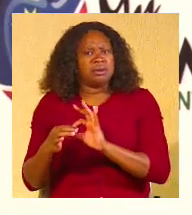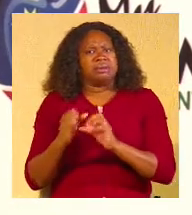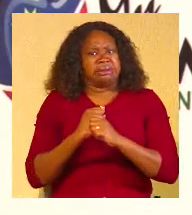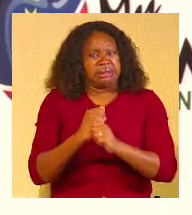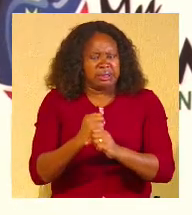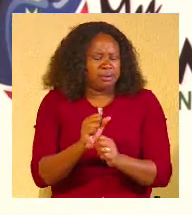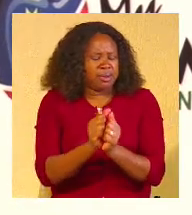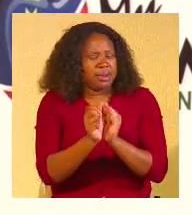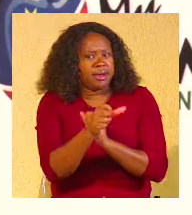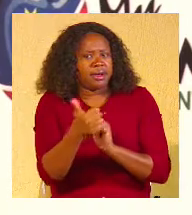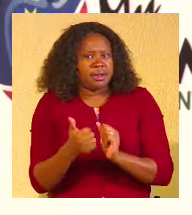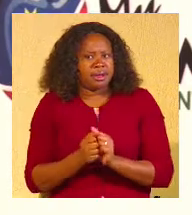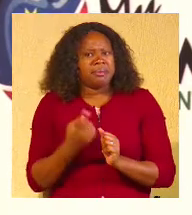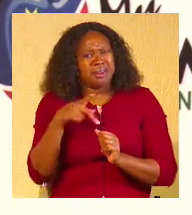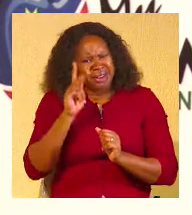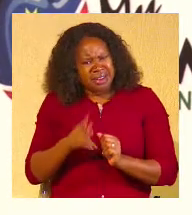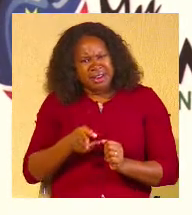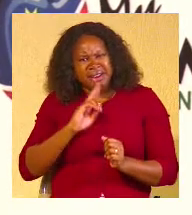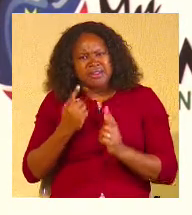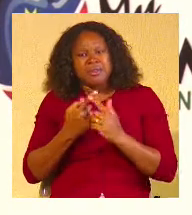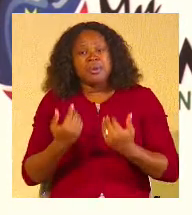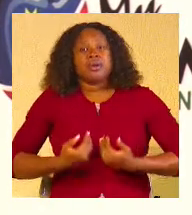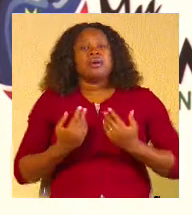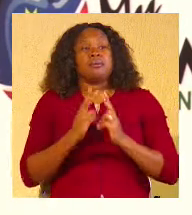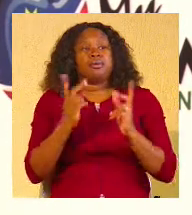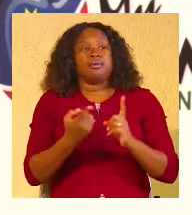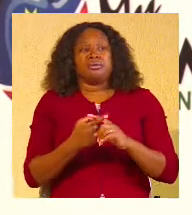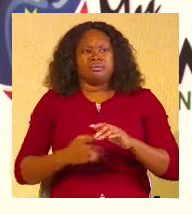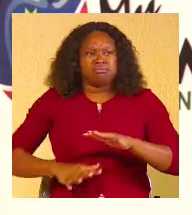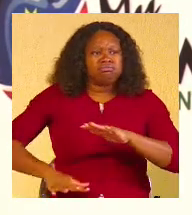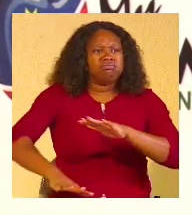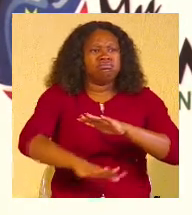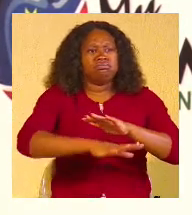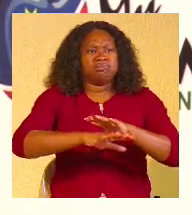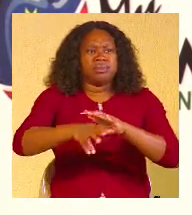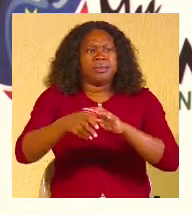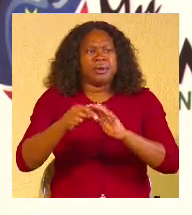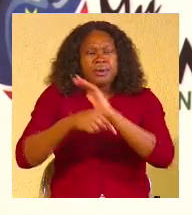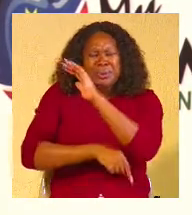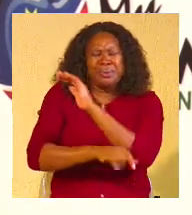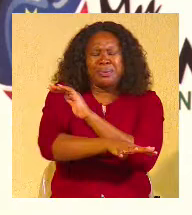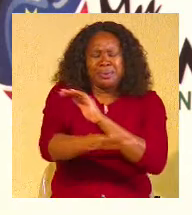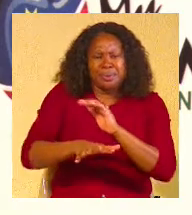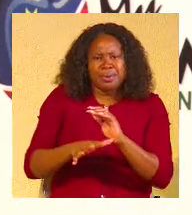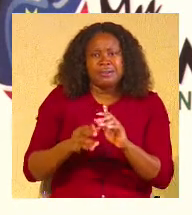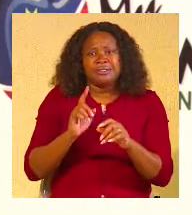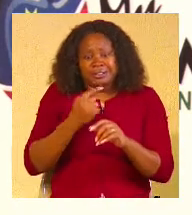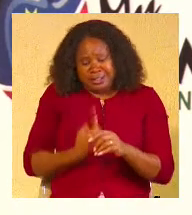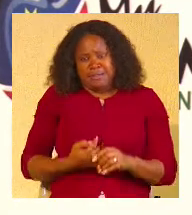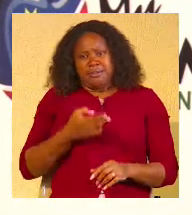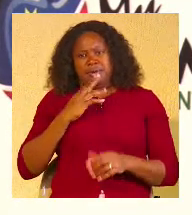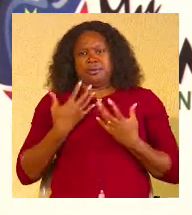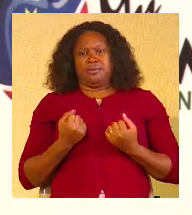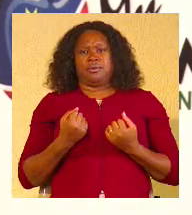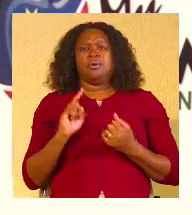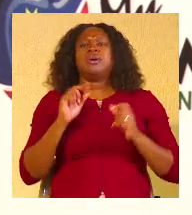But I think the answers should also be coming from young people on the ground, because we have to come up with the answers for ourselves. What is it